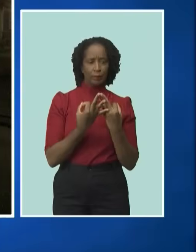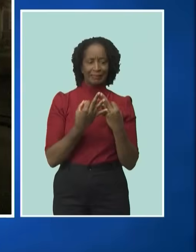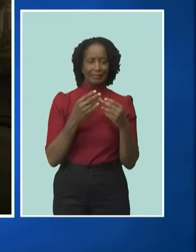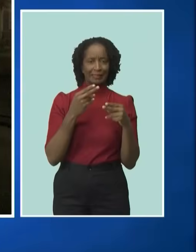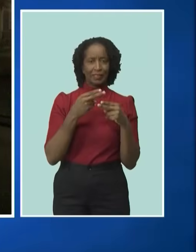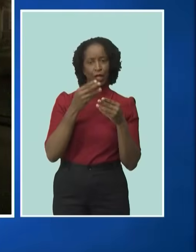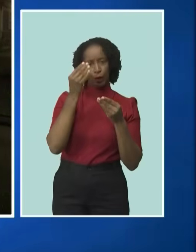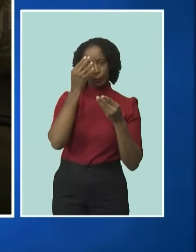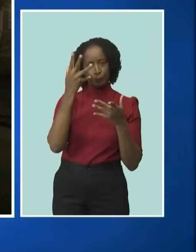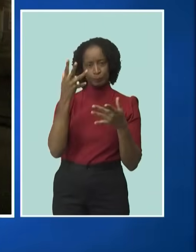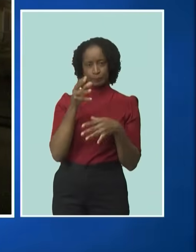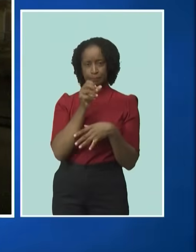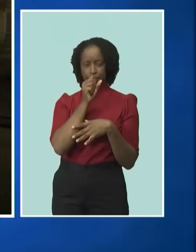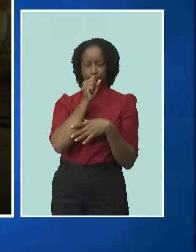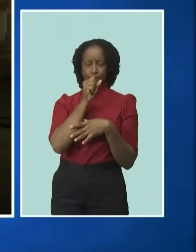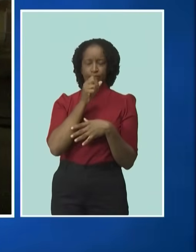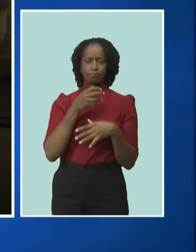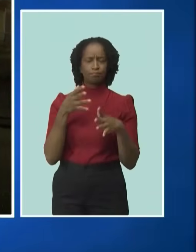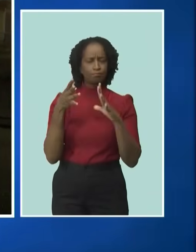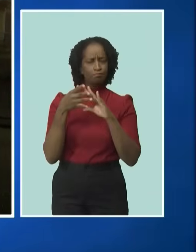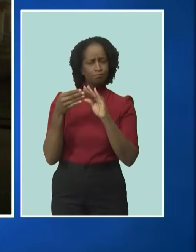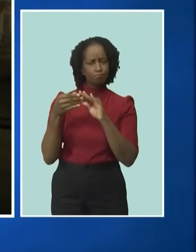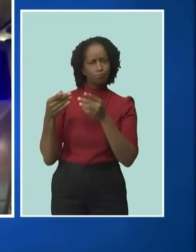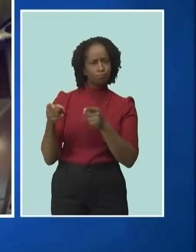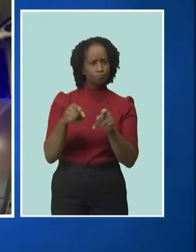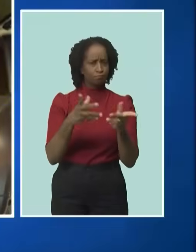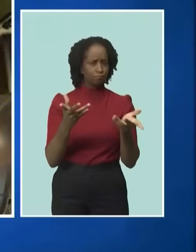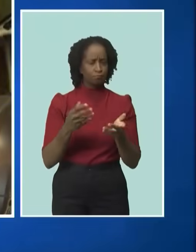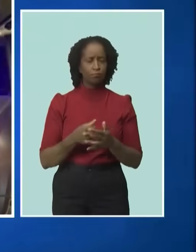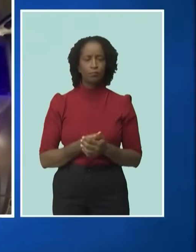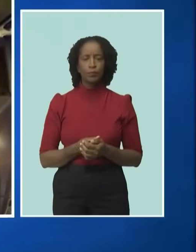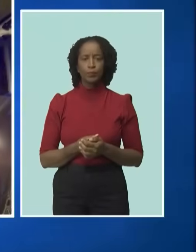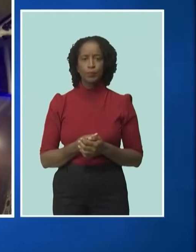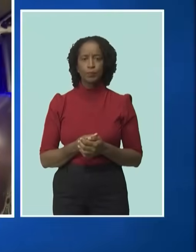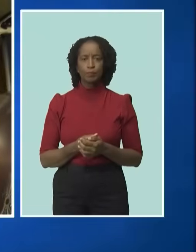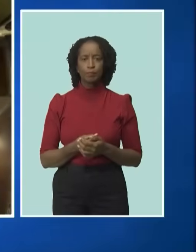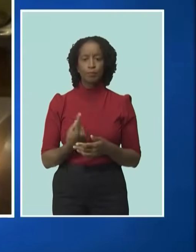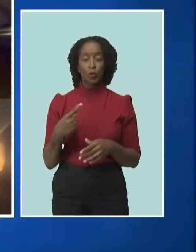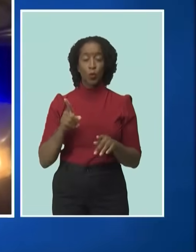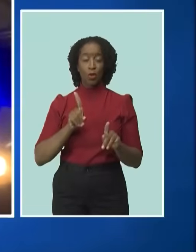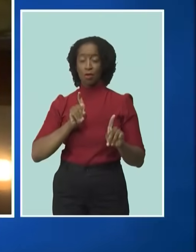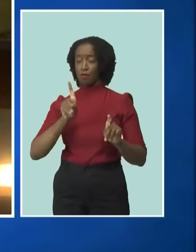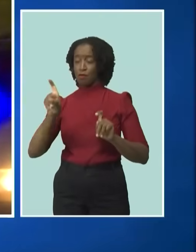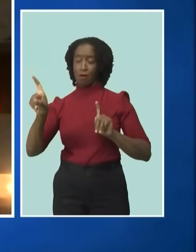not to be identified, recounted the horrifying moments. All of us ran.